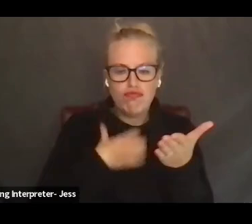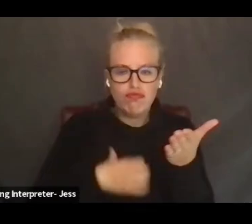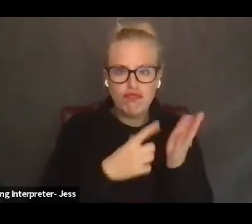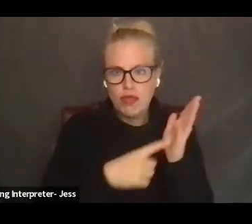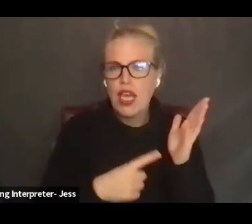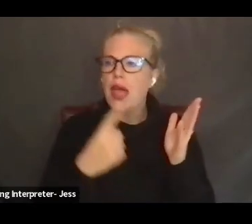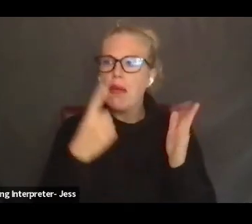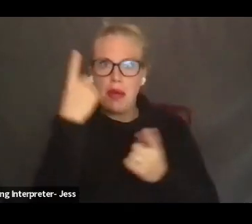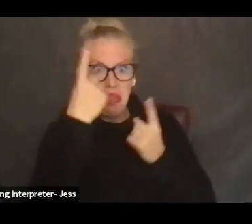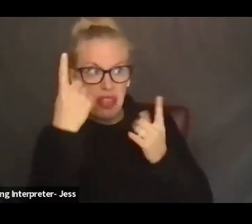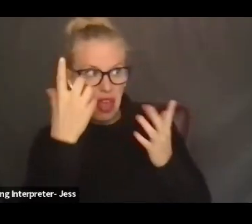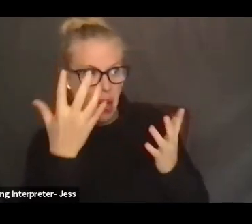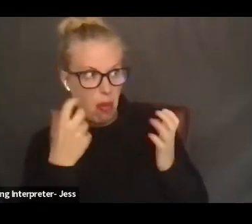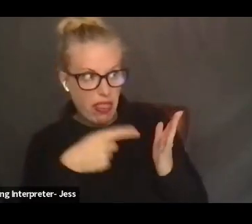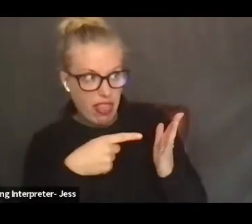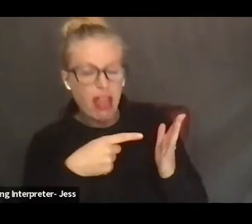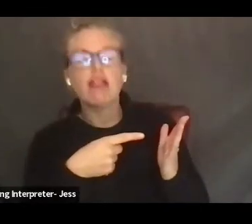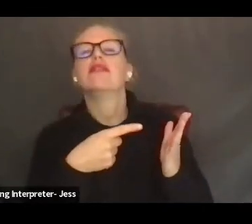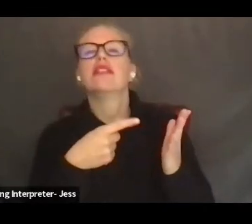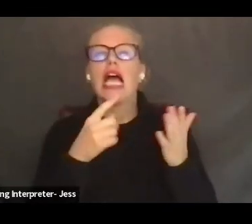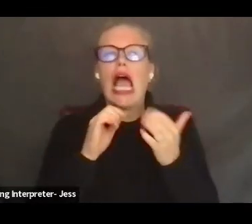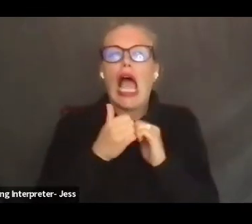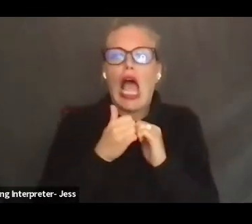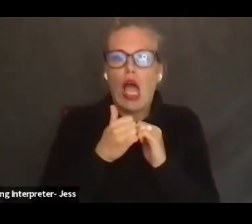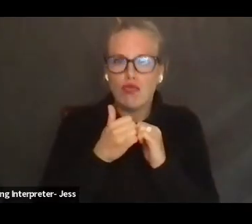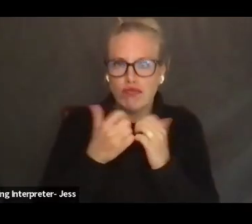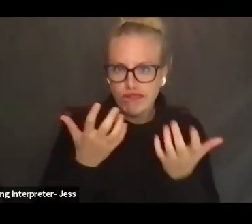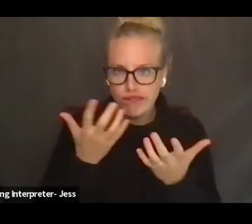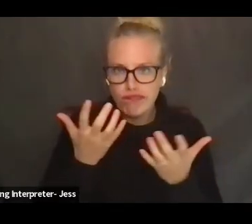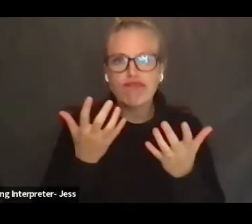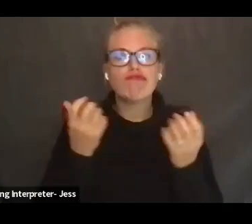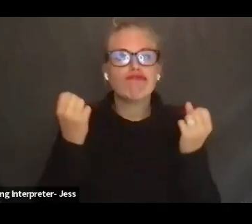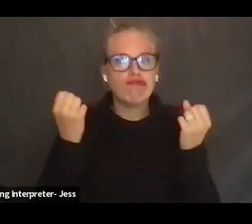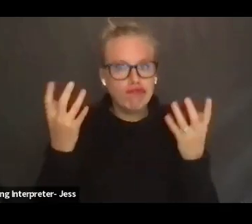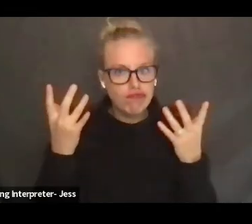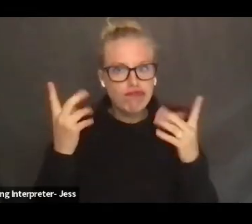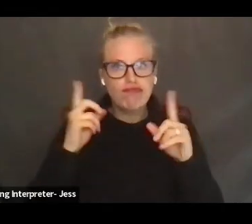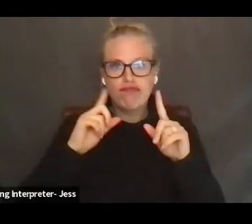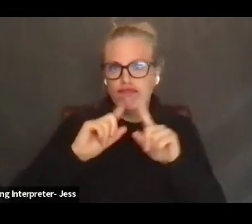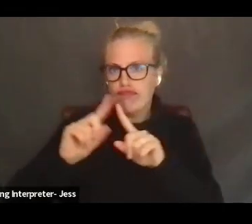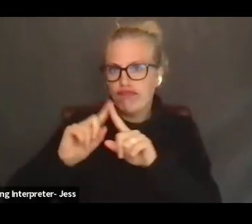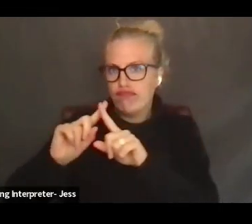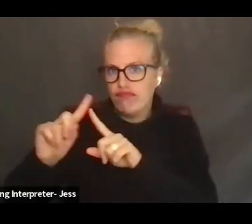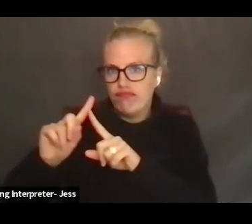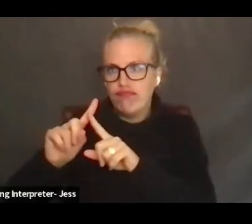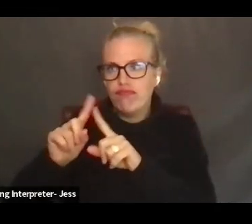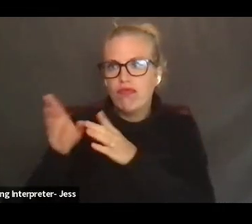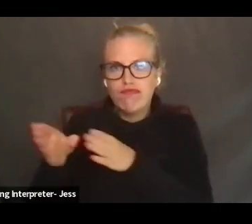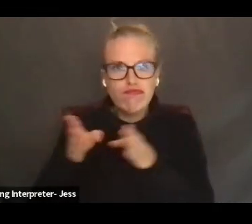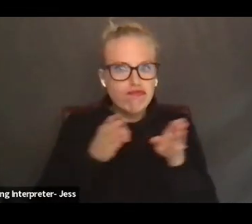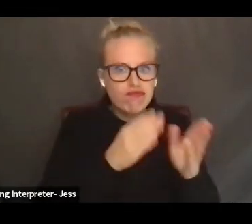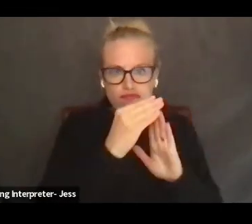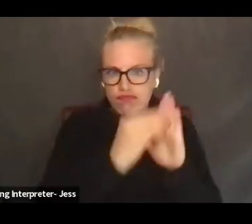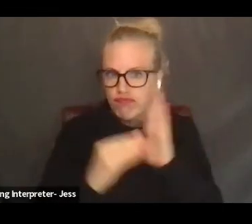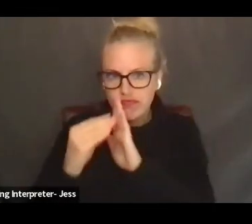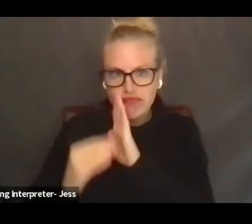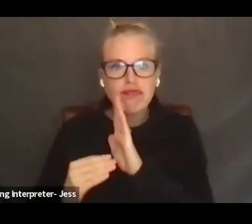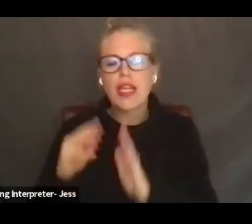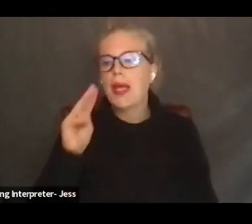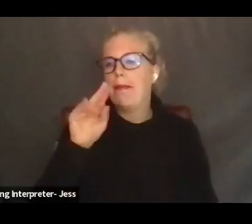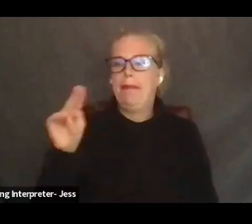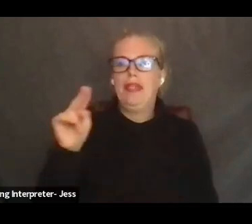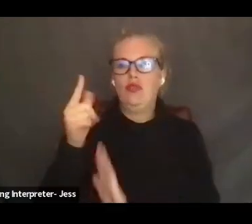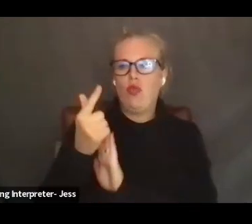have. So what do you do to get one? There are many, many versions of a healthcare directive. Minnesota